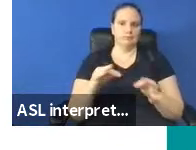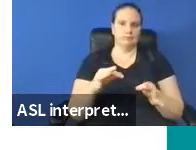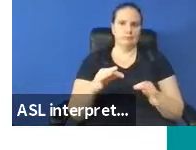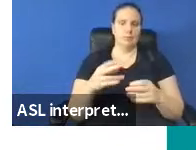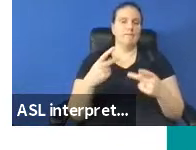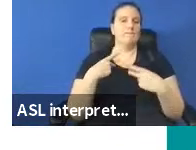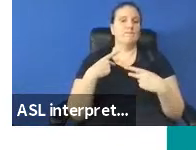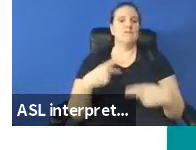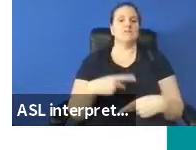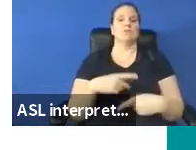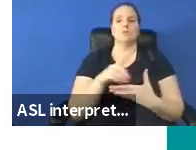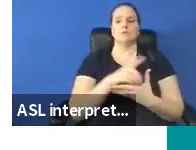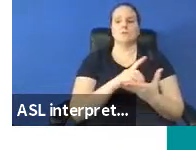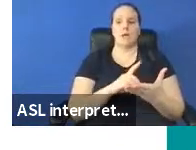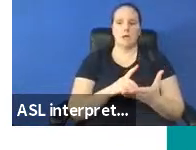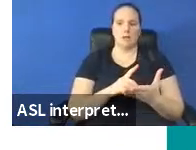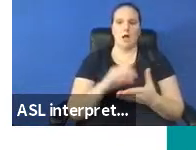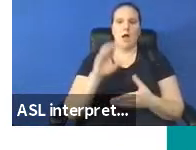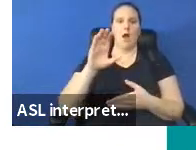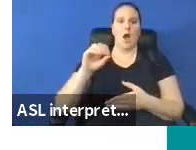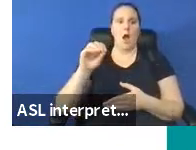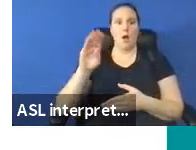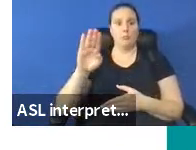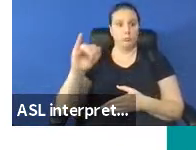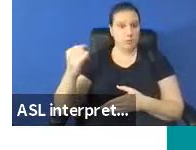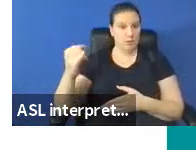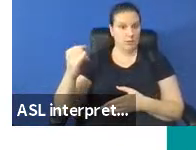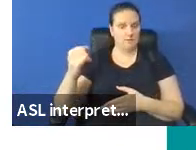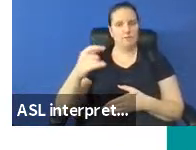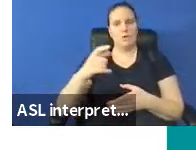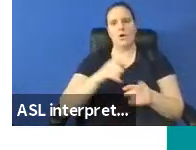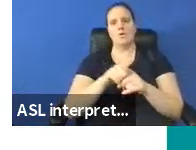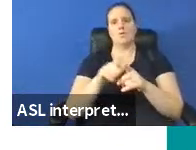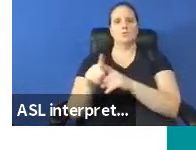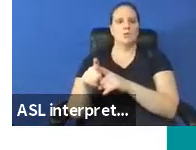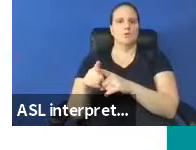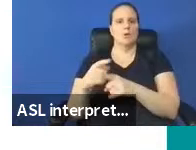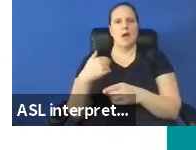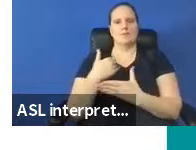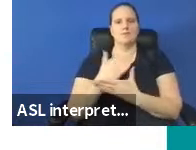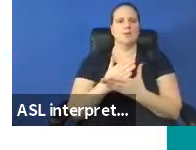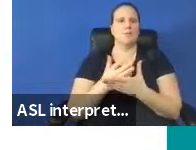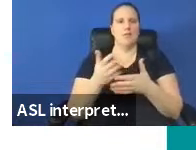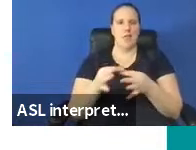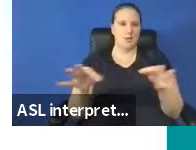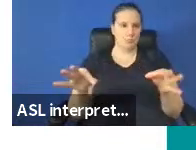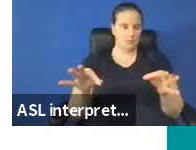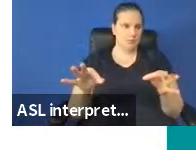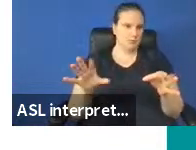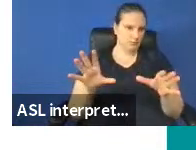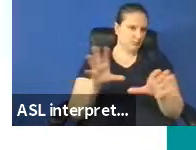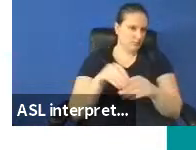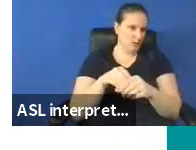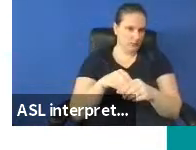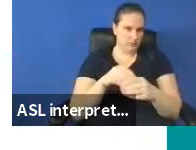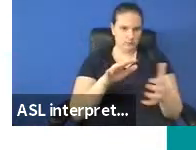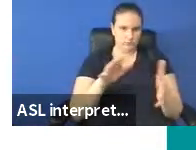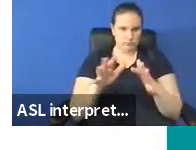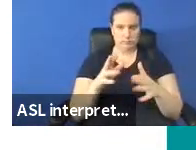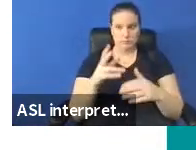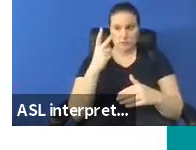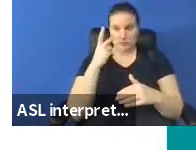design objective, and aside from that, just some language tweaks here and there. If we go to the next